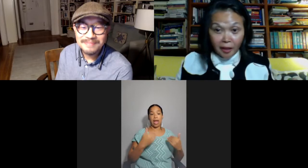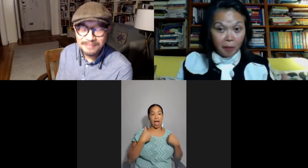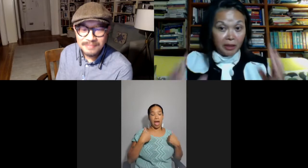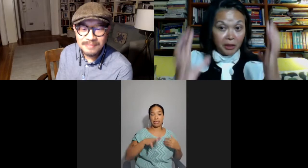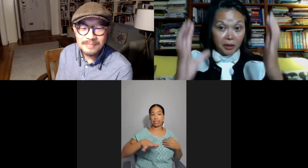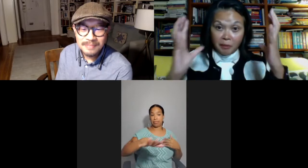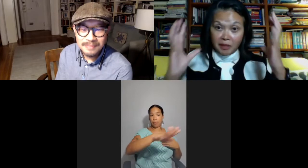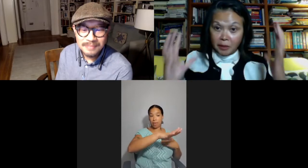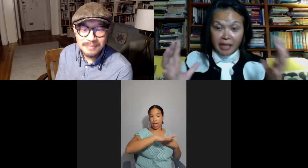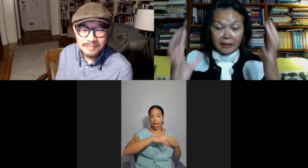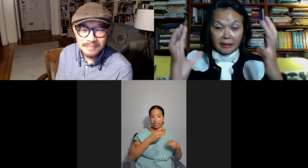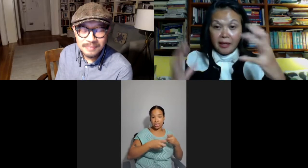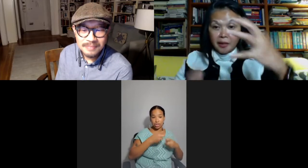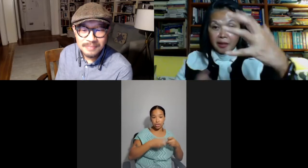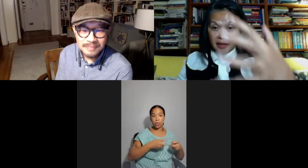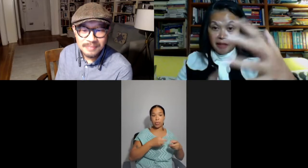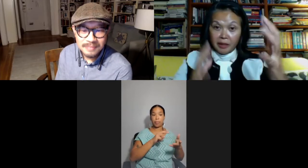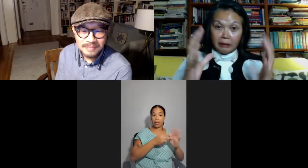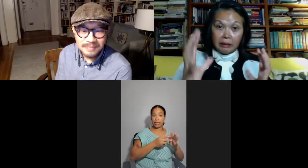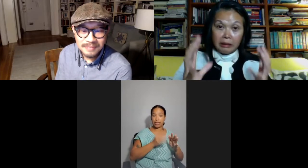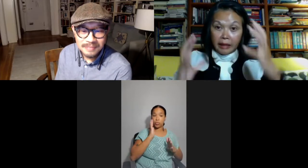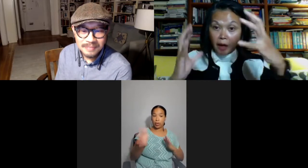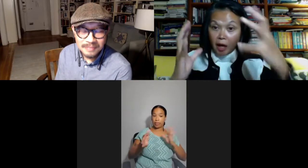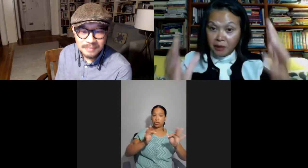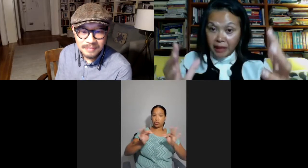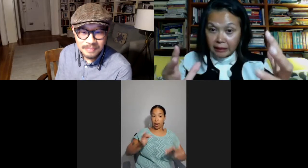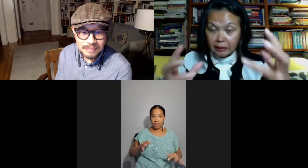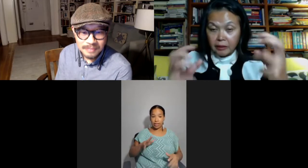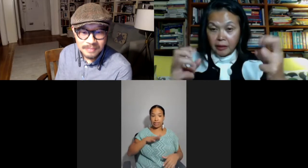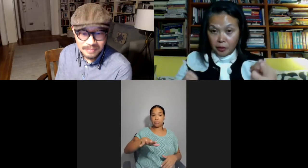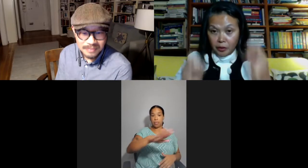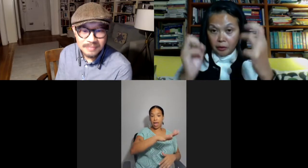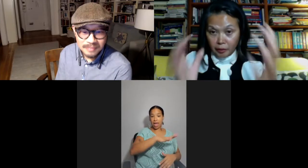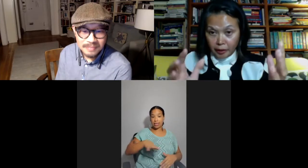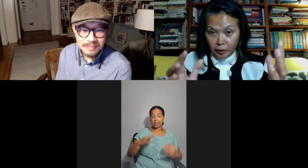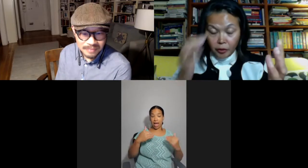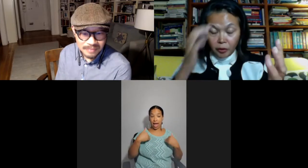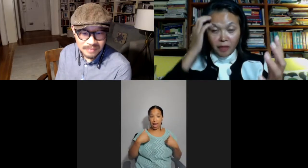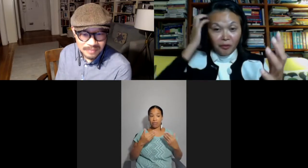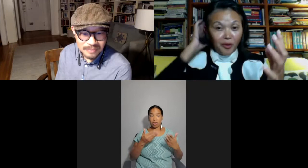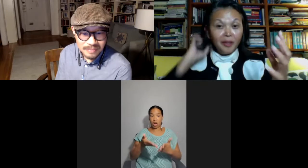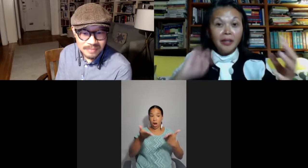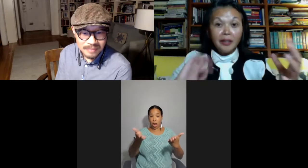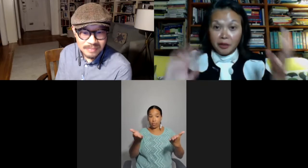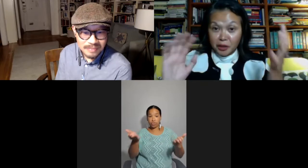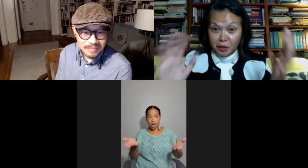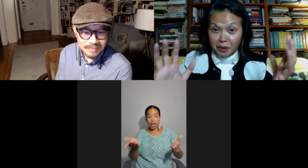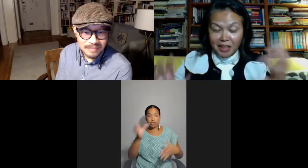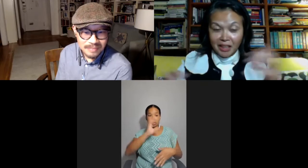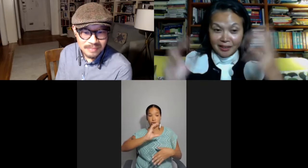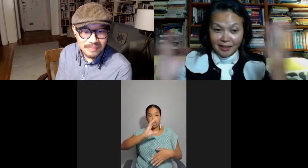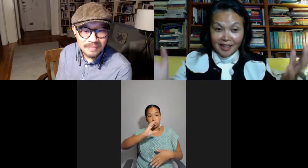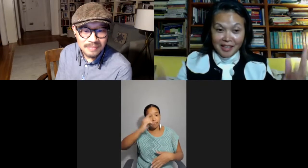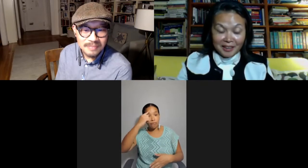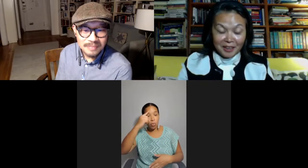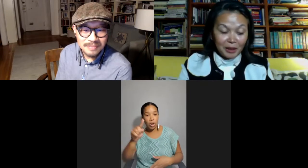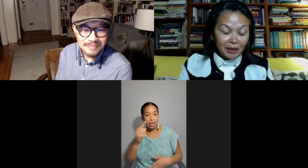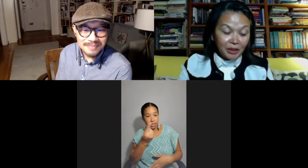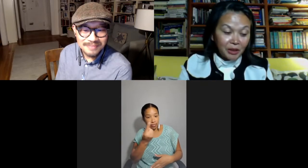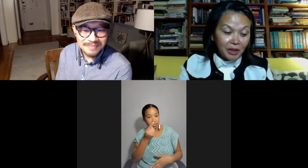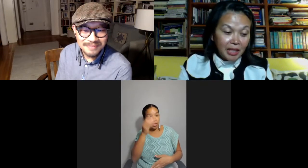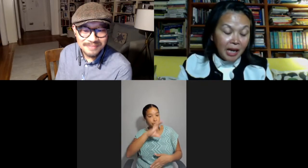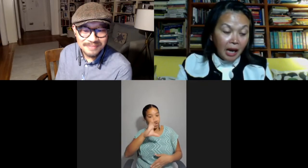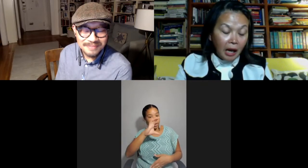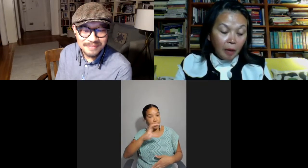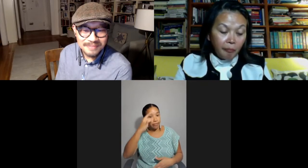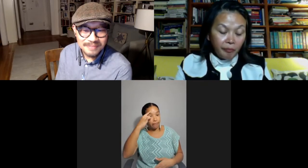already going to be describing space. There's definitely an object that you're looking for, that you're searching in Search